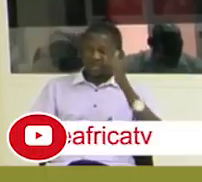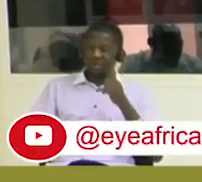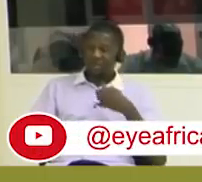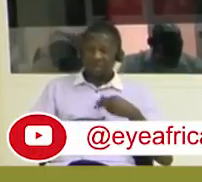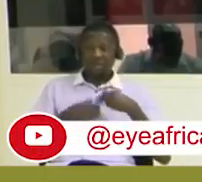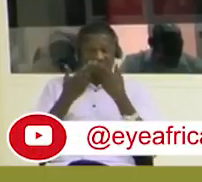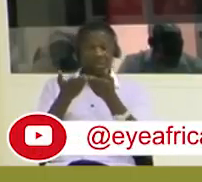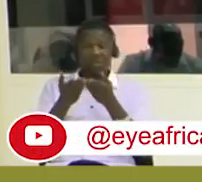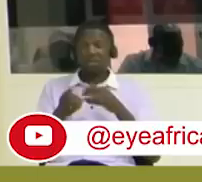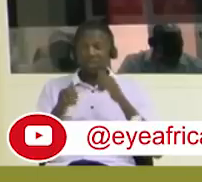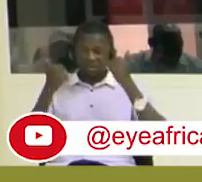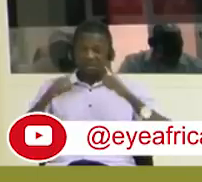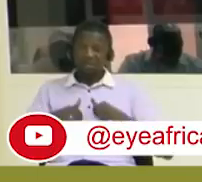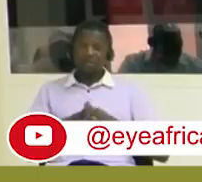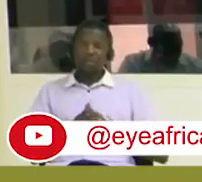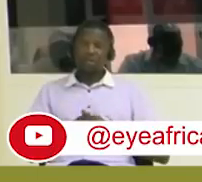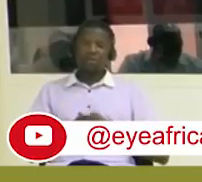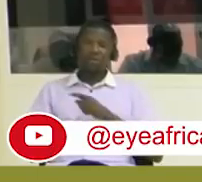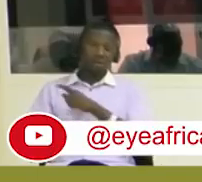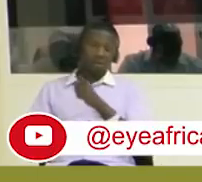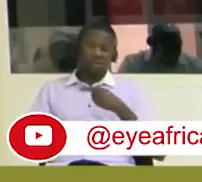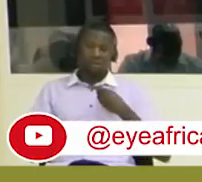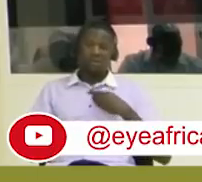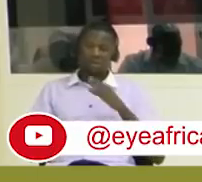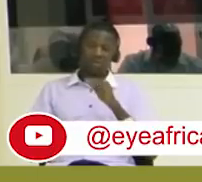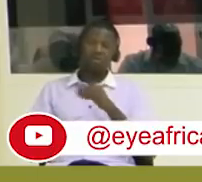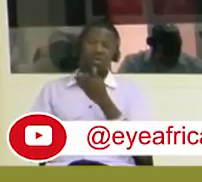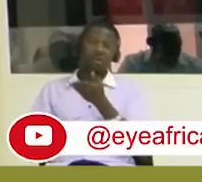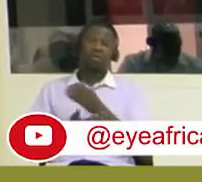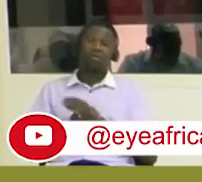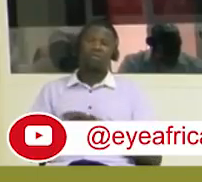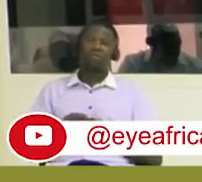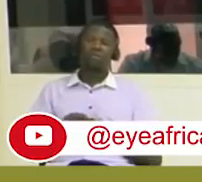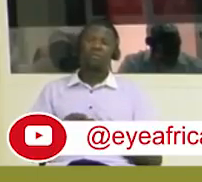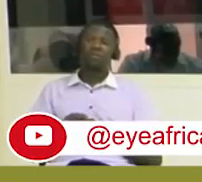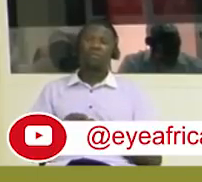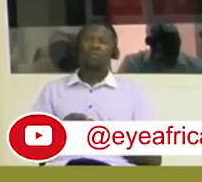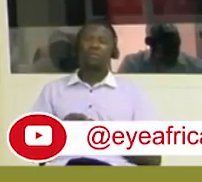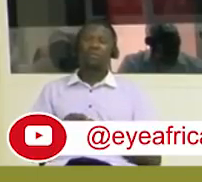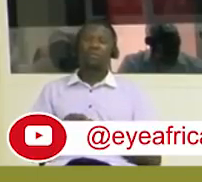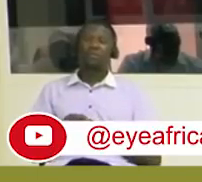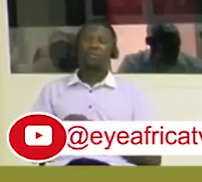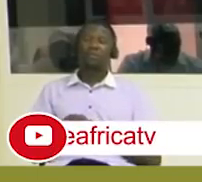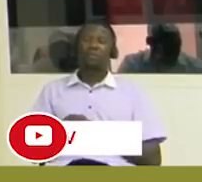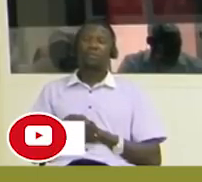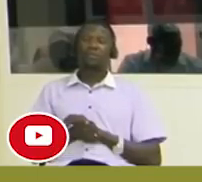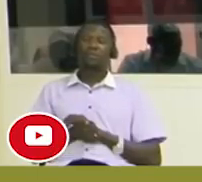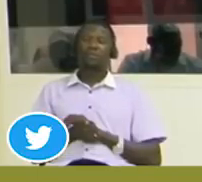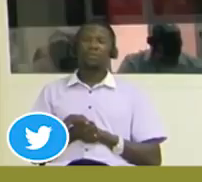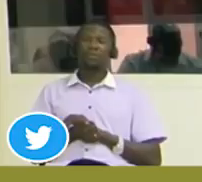carried out. And this exactly was actually carried out. Now,